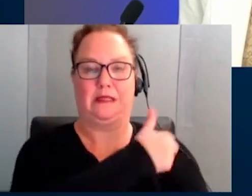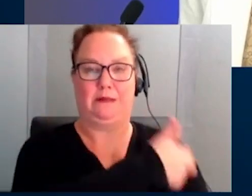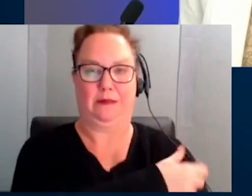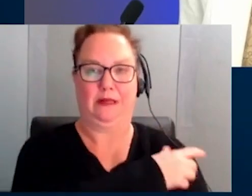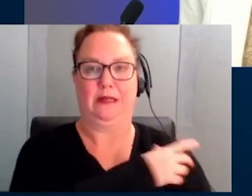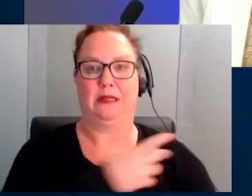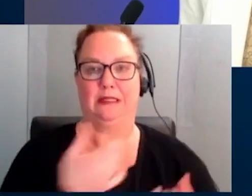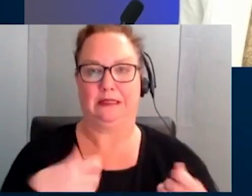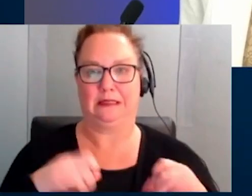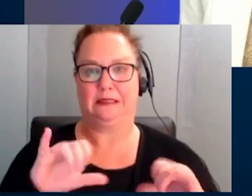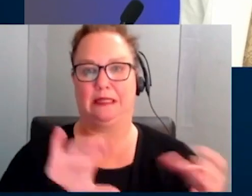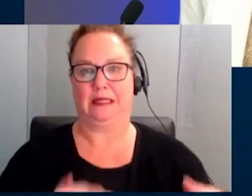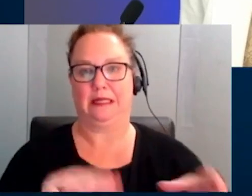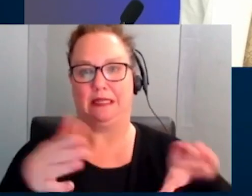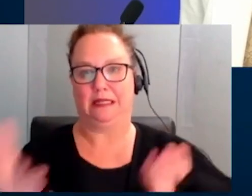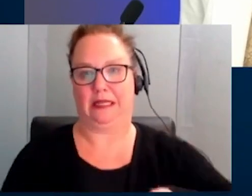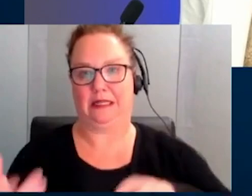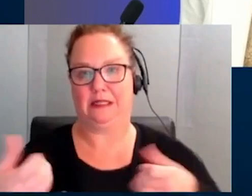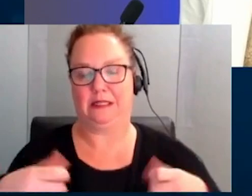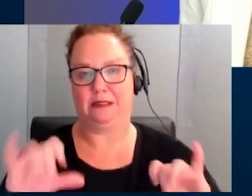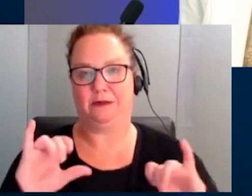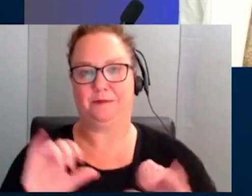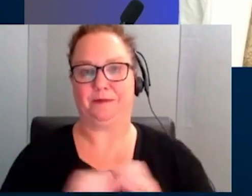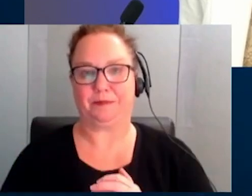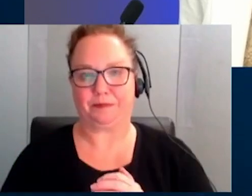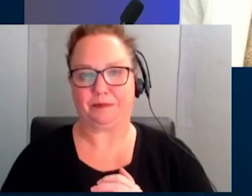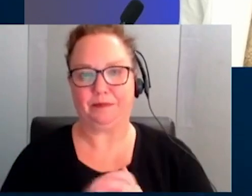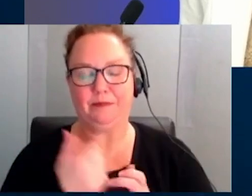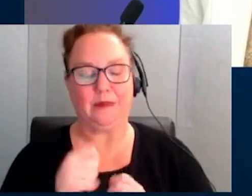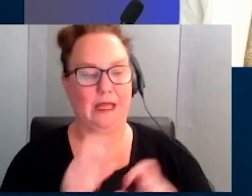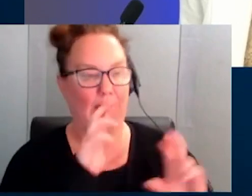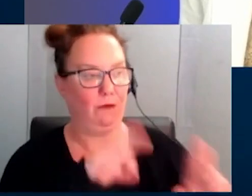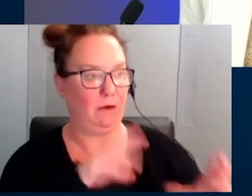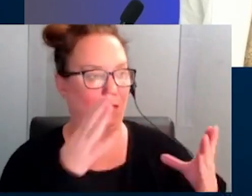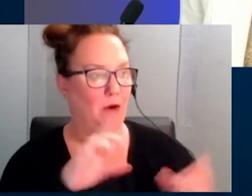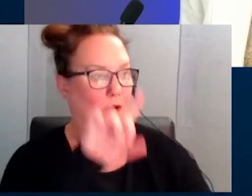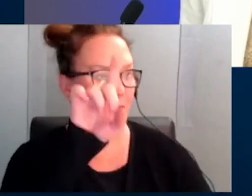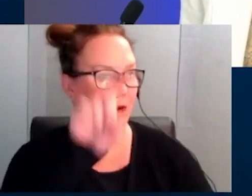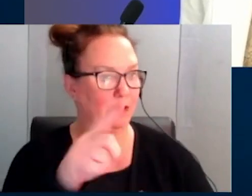seeing deaths from this. All right, let's see if there's any reporter questions on the line for us today.